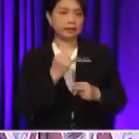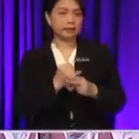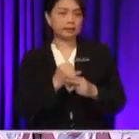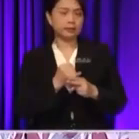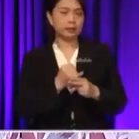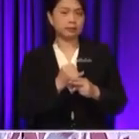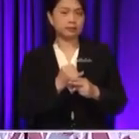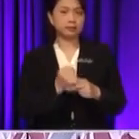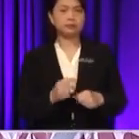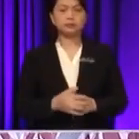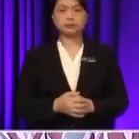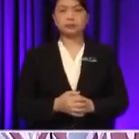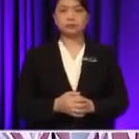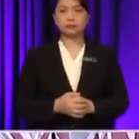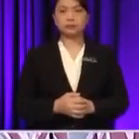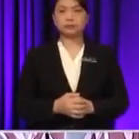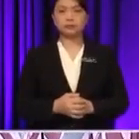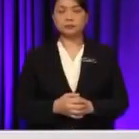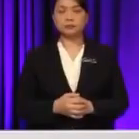topic sentence?